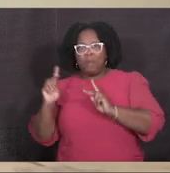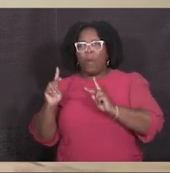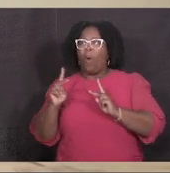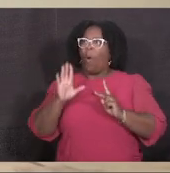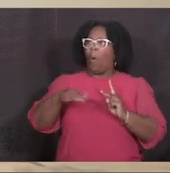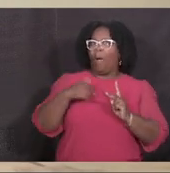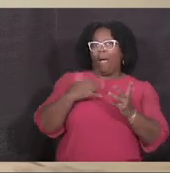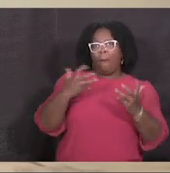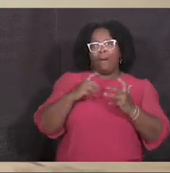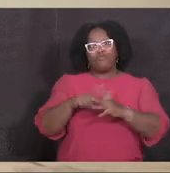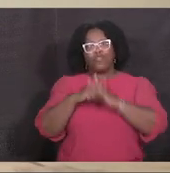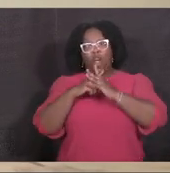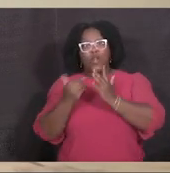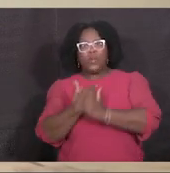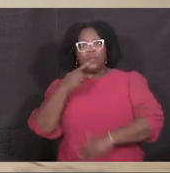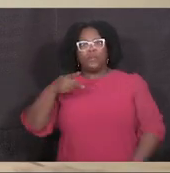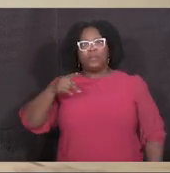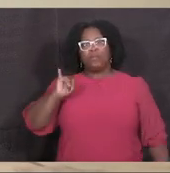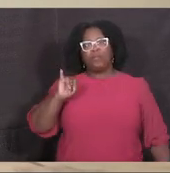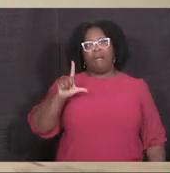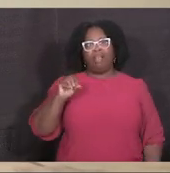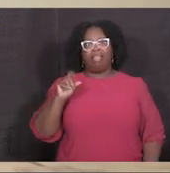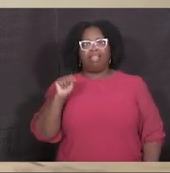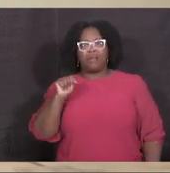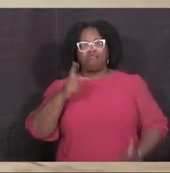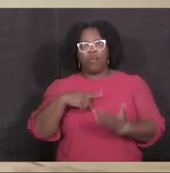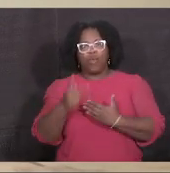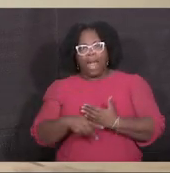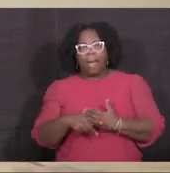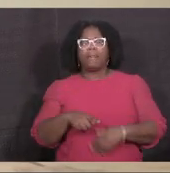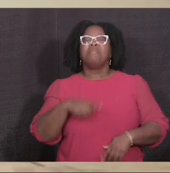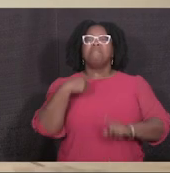may want to start. And then you know the areas where you can scale.